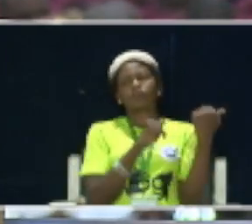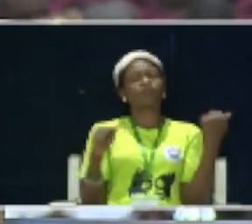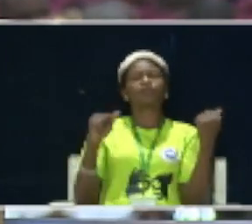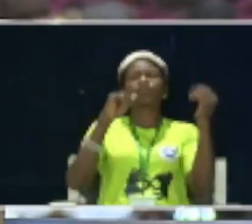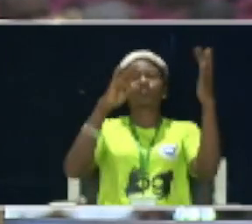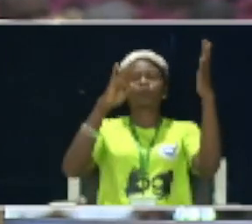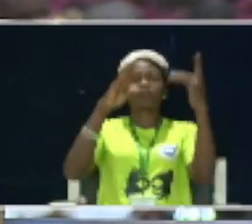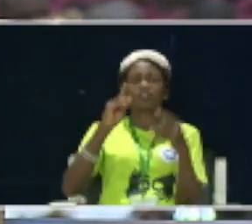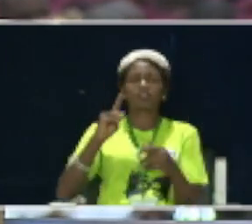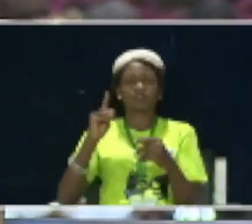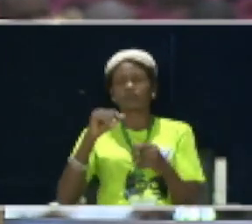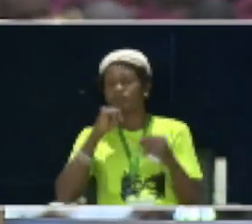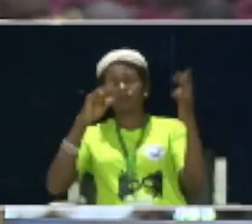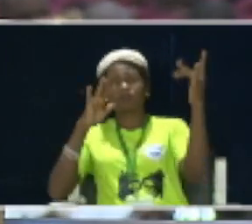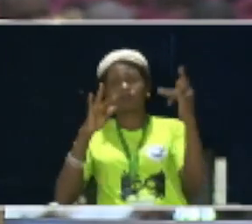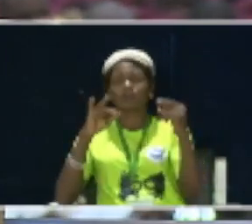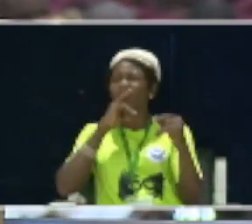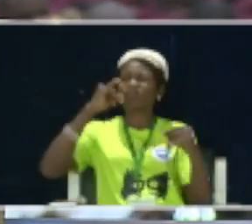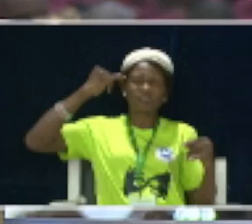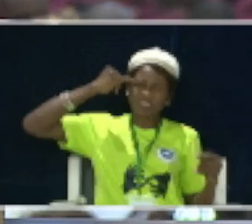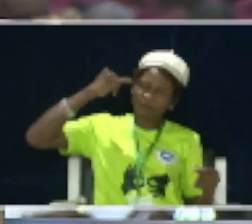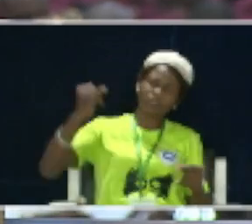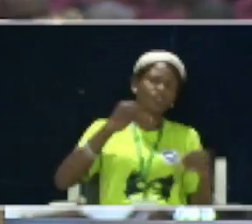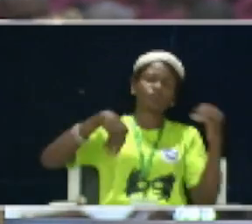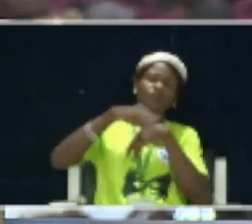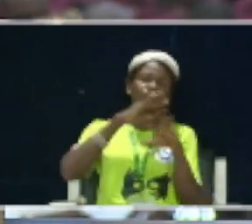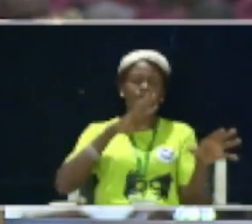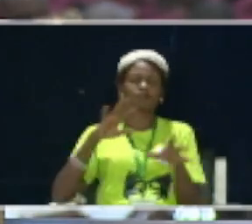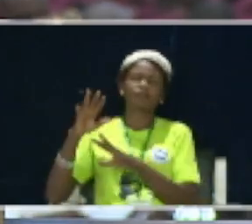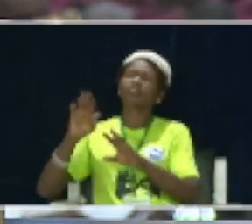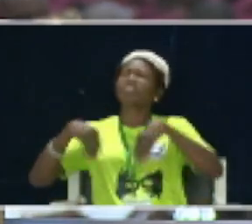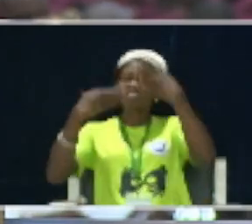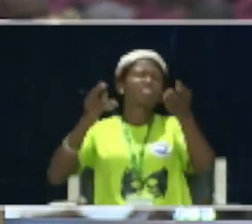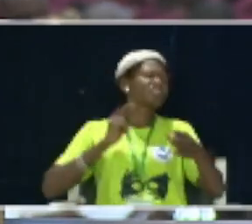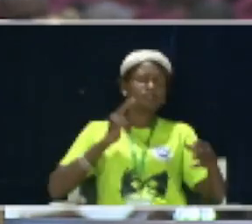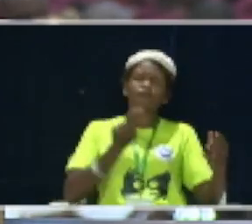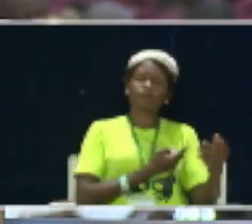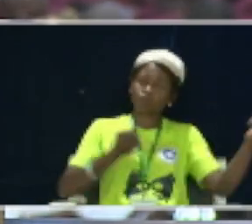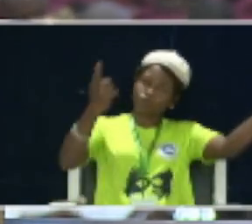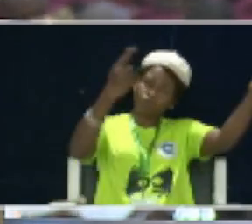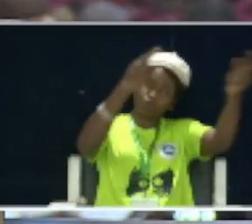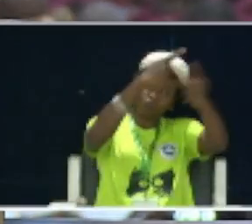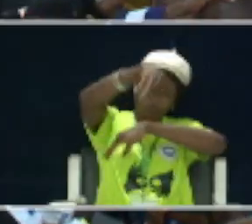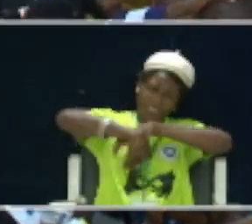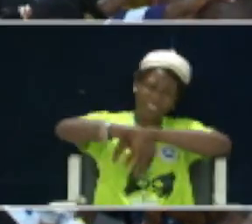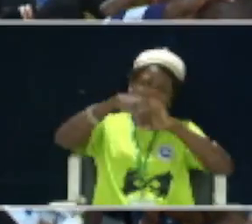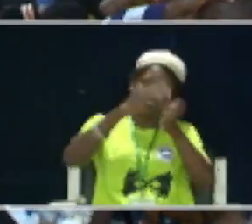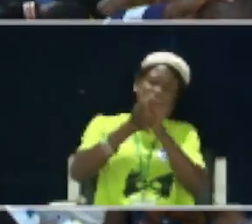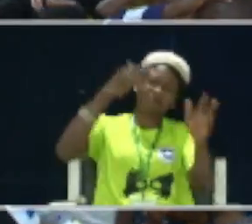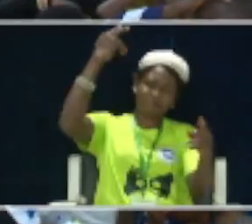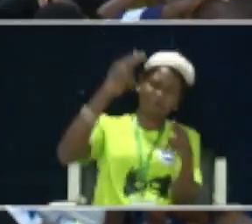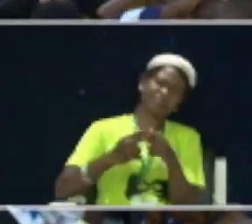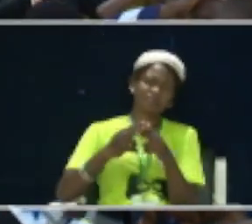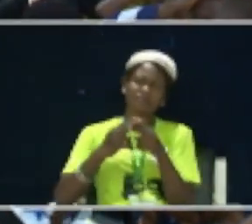unprecedented, unexpected, unimagined overflow, give us tonight.